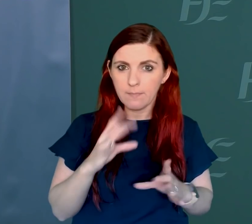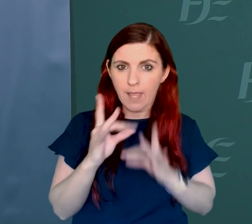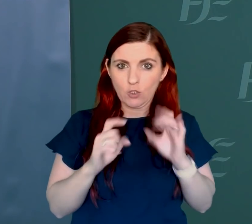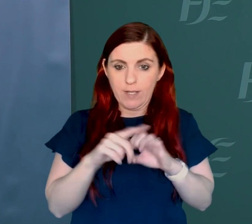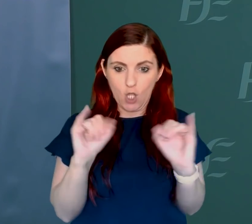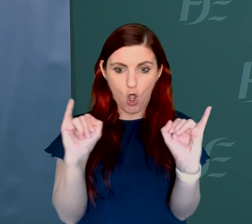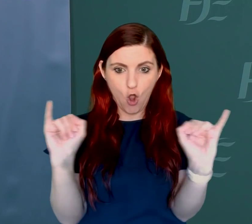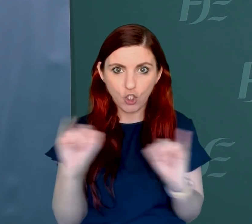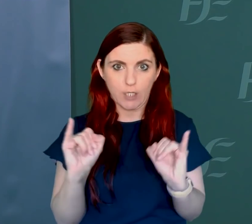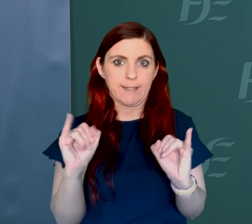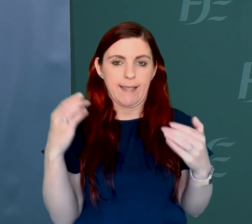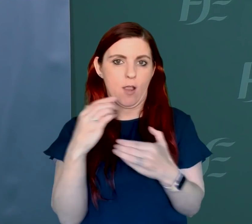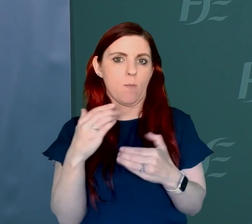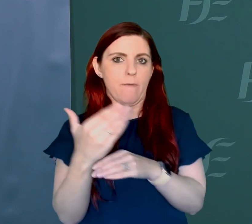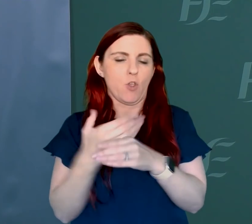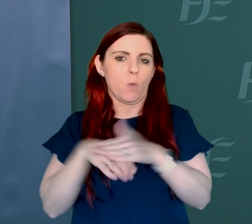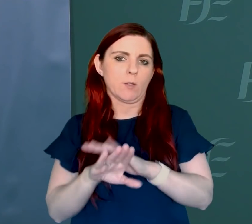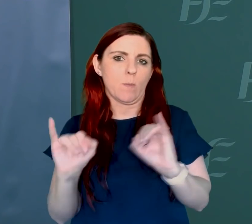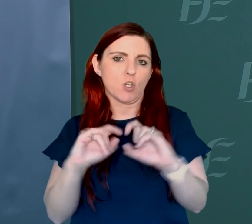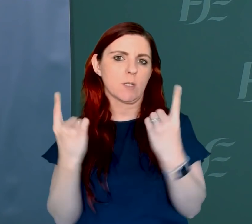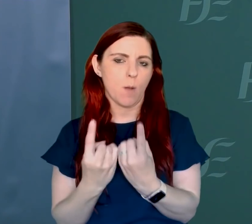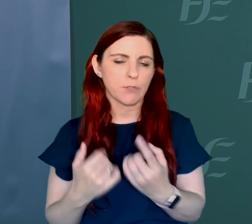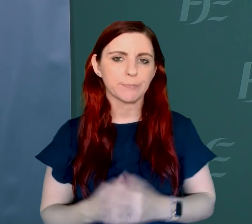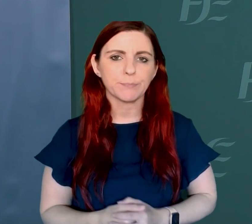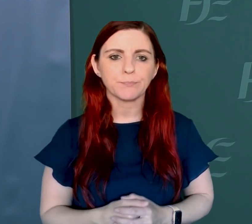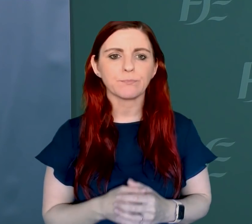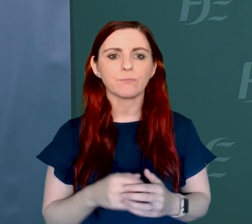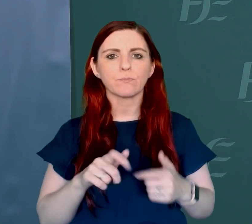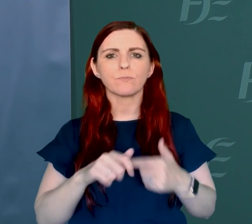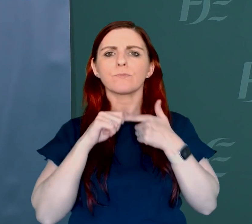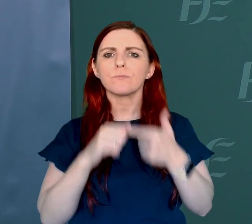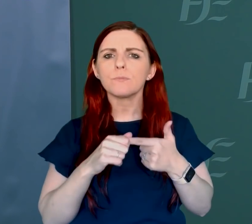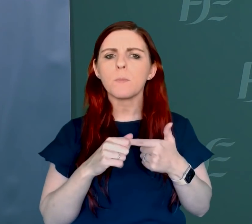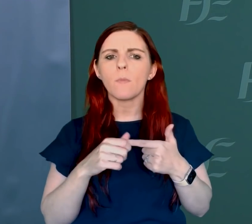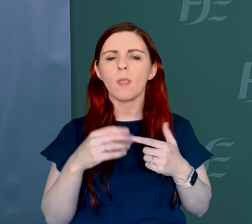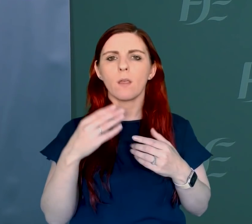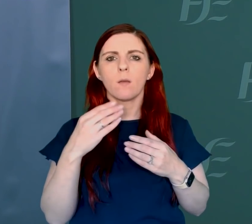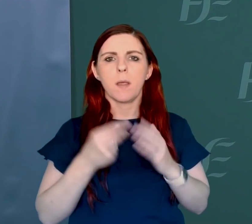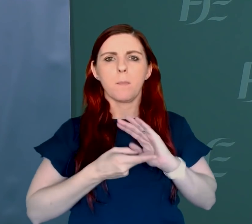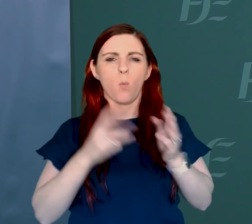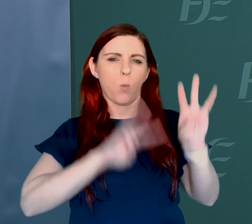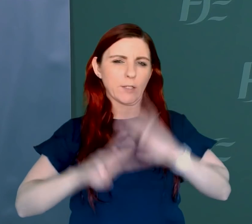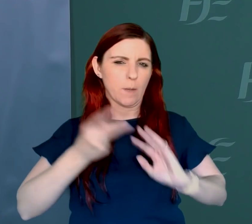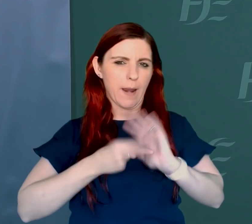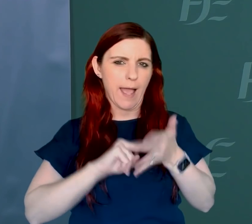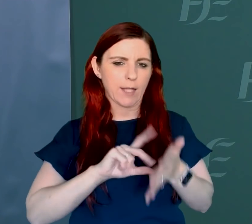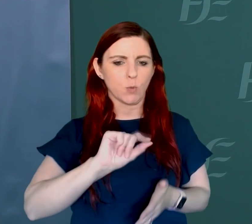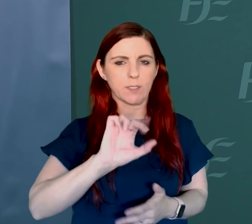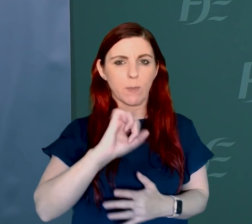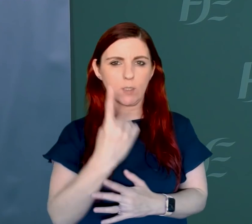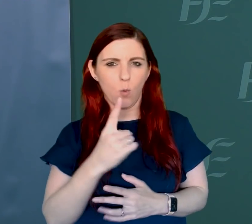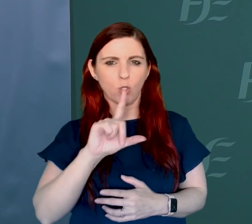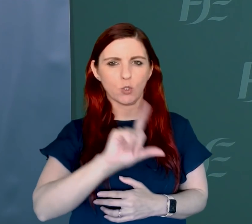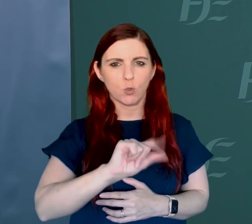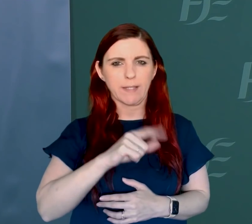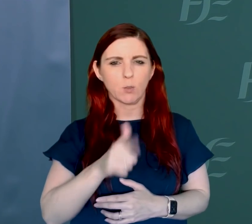need. Second area of actions we're taking relate to our winter plan for 2021-22, and again my colleague Anne O'Connor will